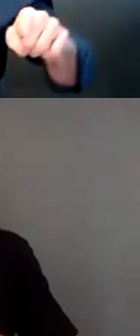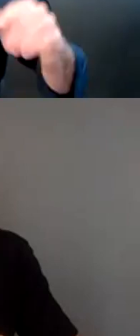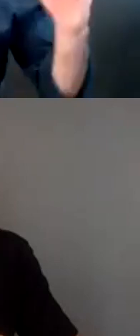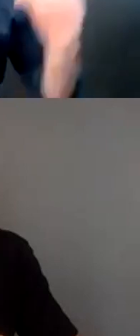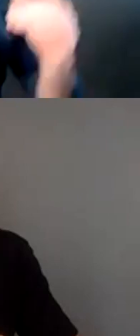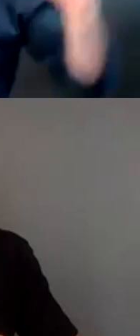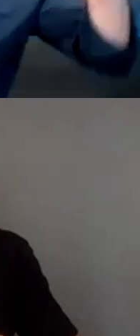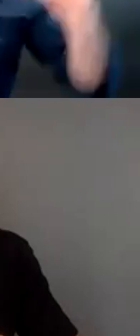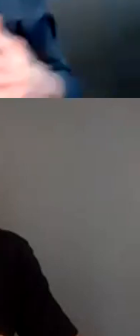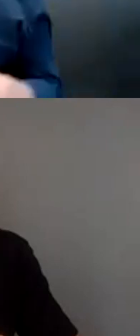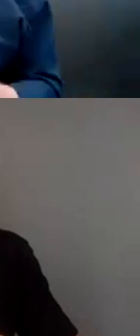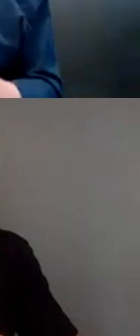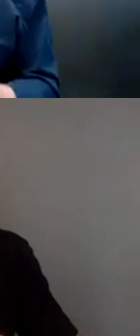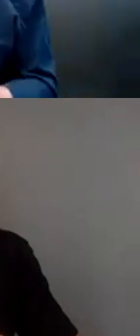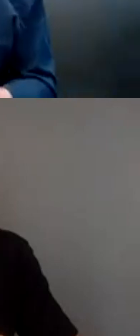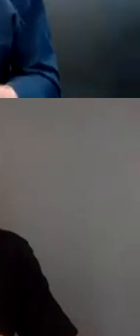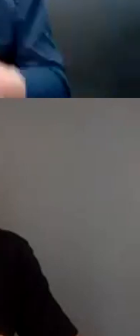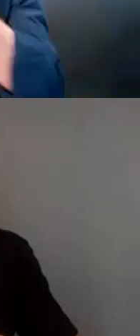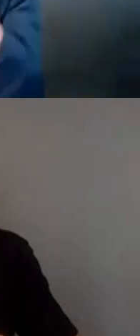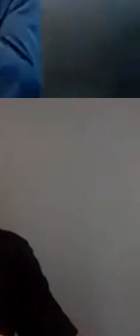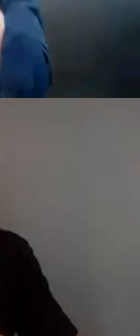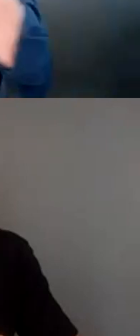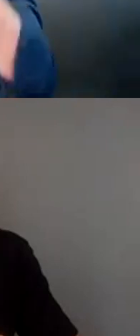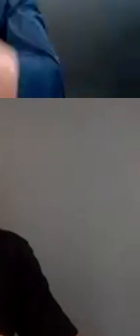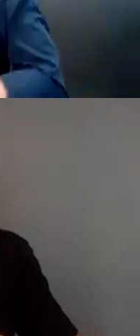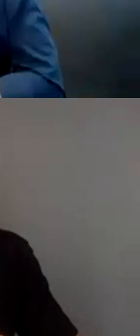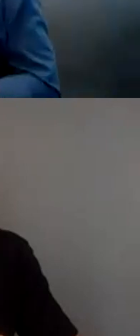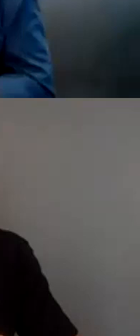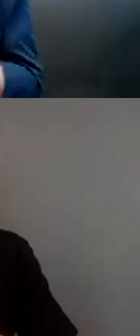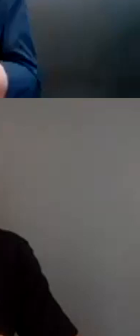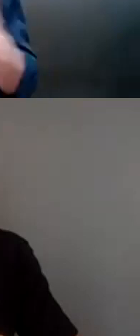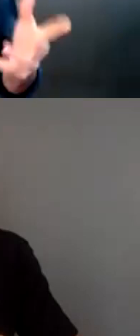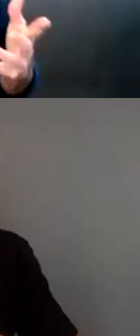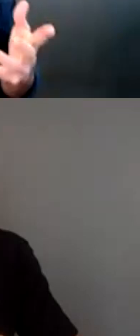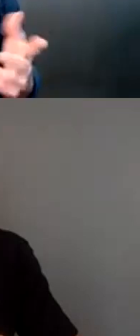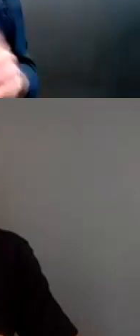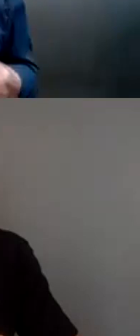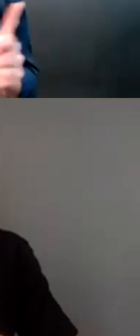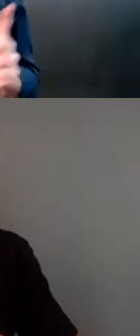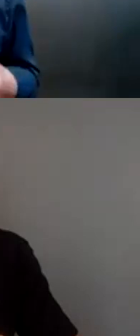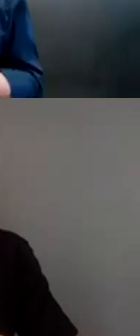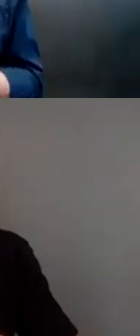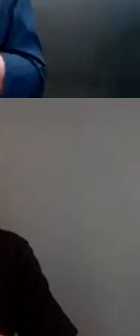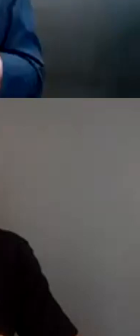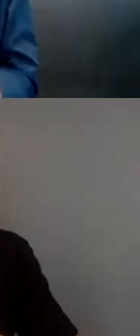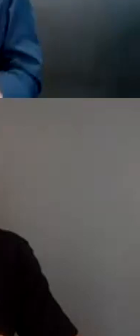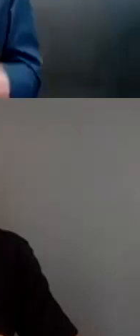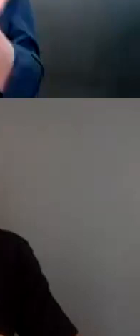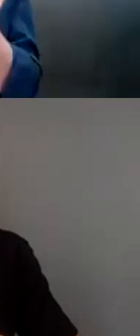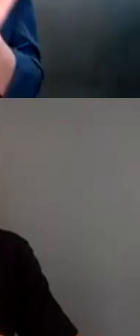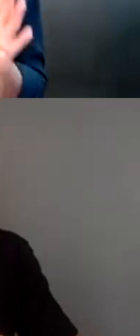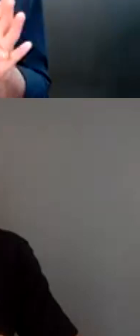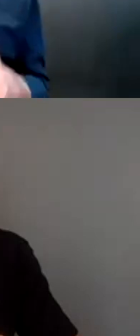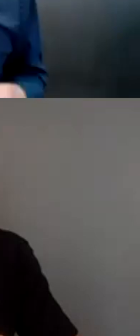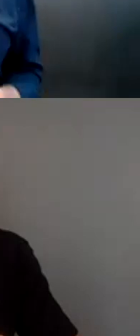incorporate this approach, and yet we're driven by the data and the outcomes from agencies to say, okay, I checked off the